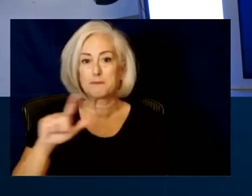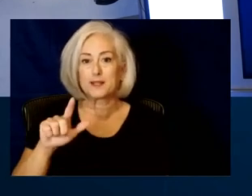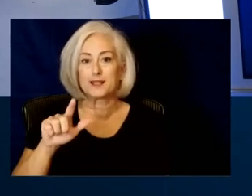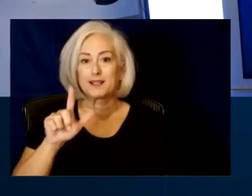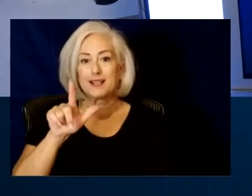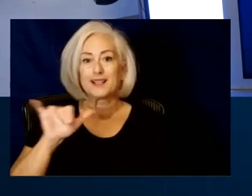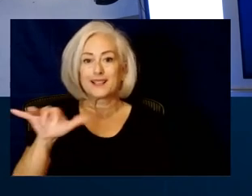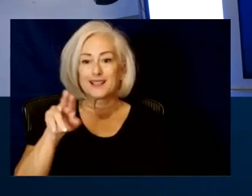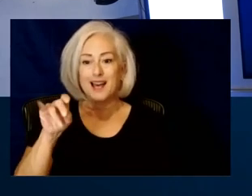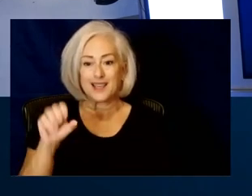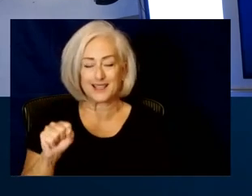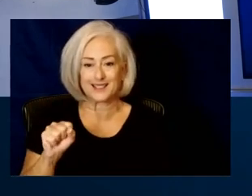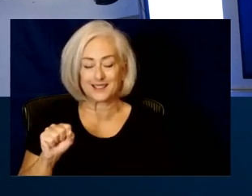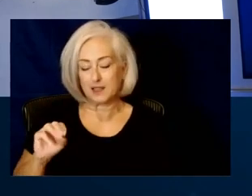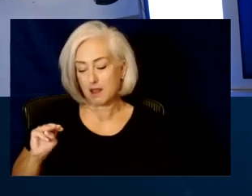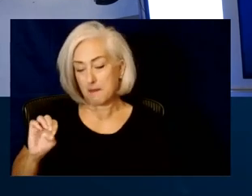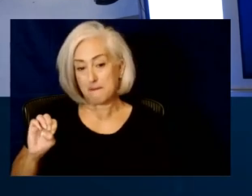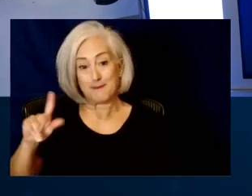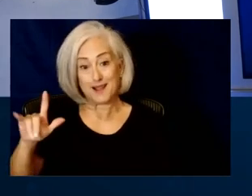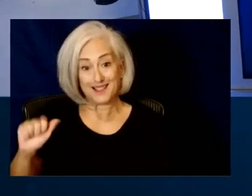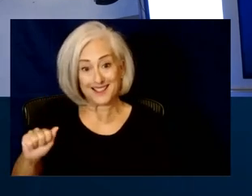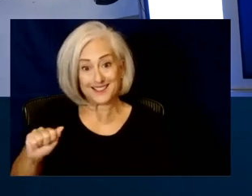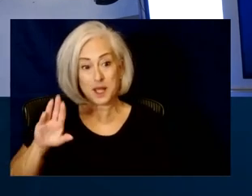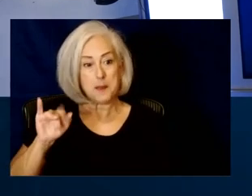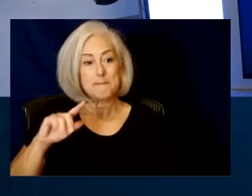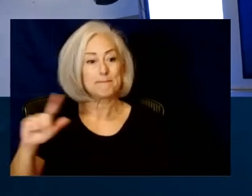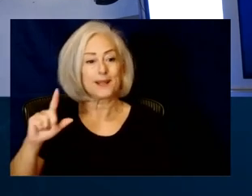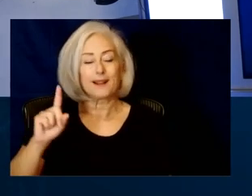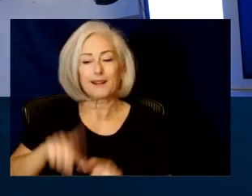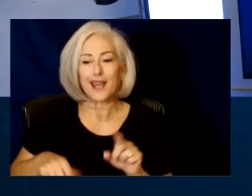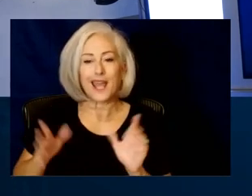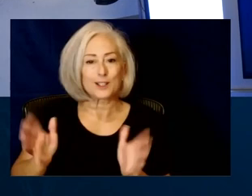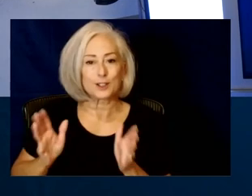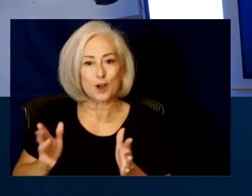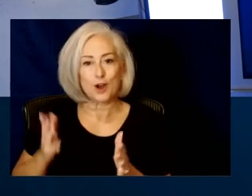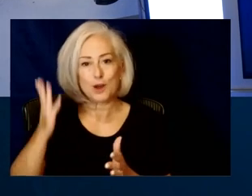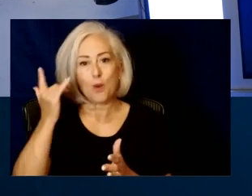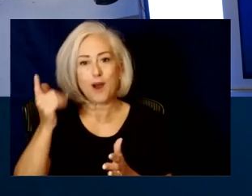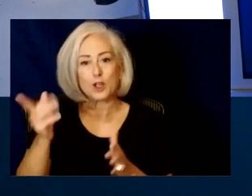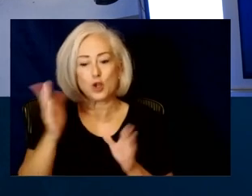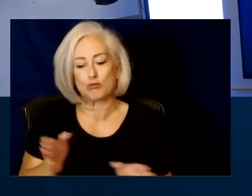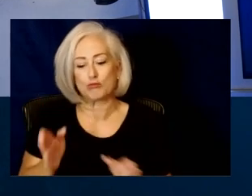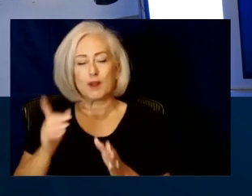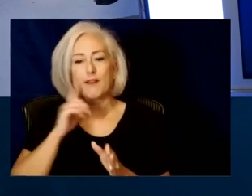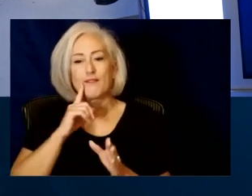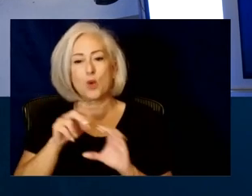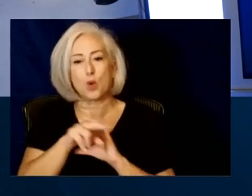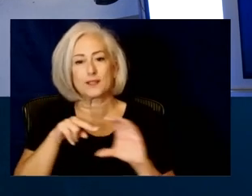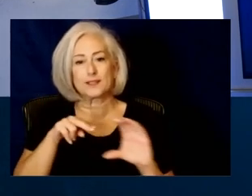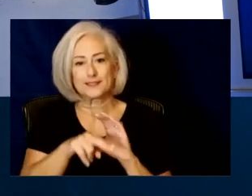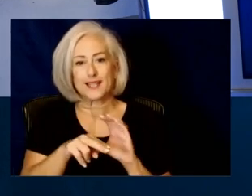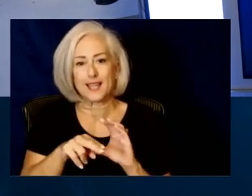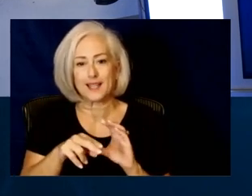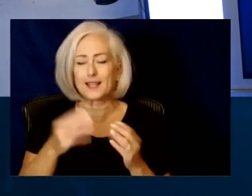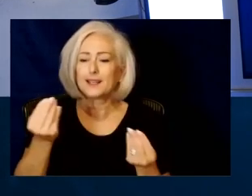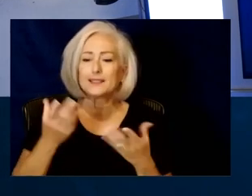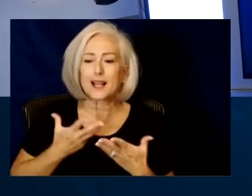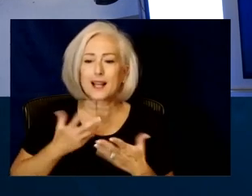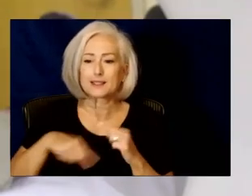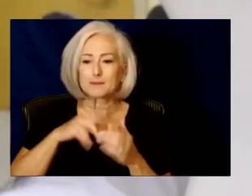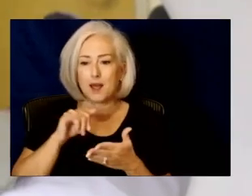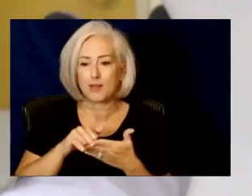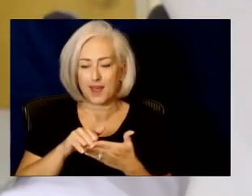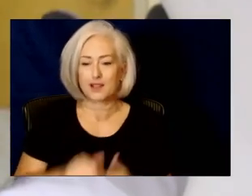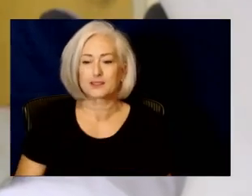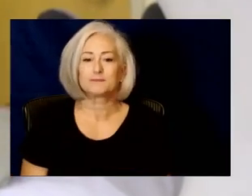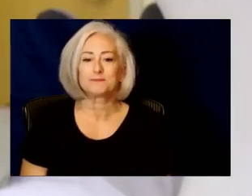Melissa, Bill can't talk to us because you've been prepping him for the scan. Walk us through that, including the why and the how there.